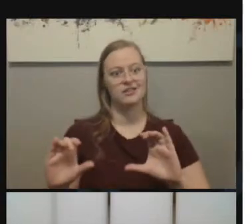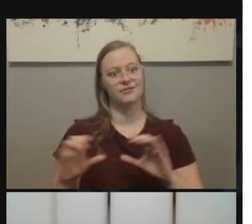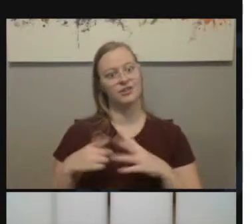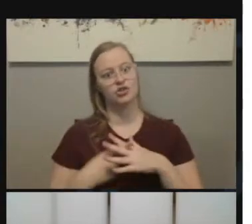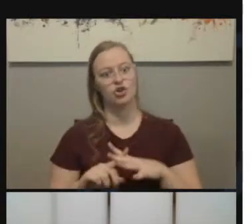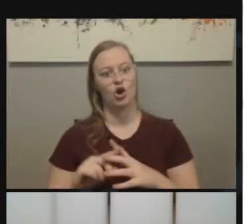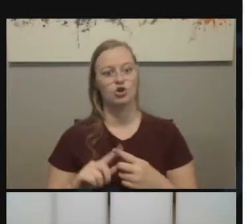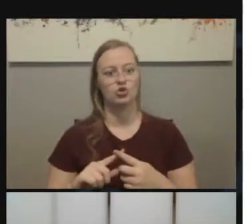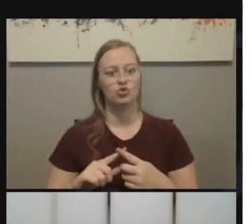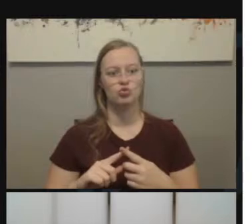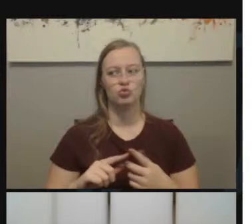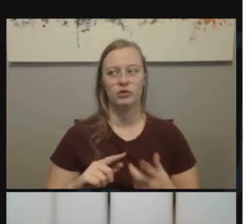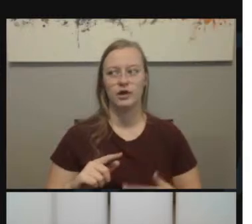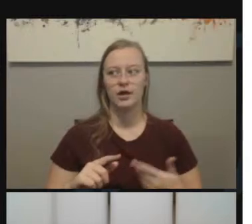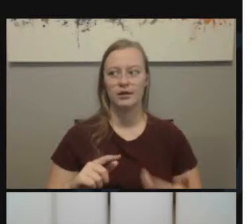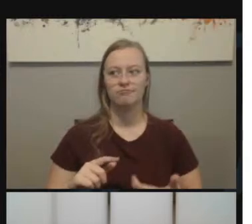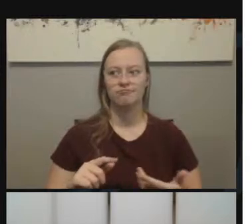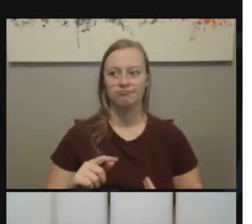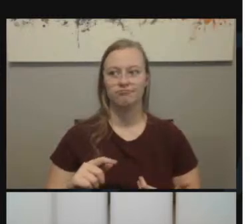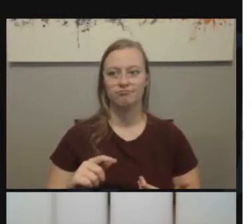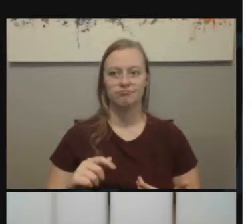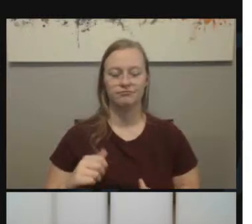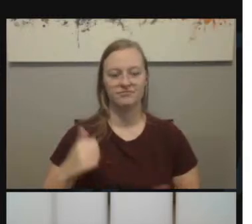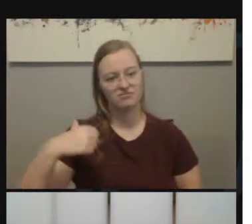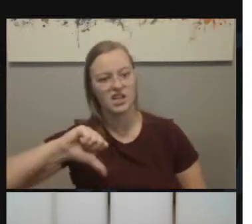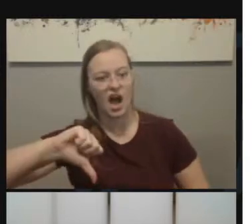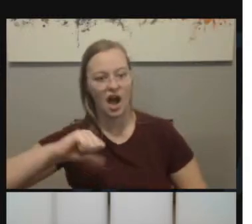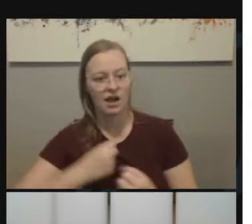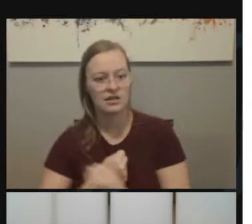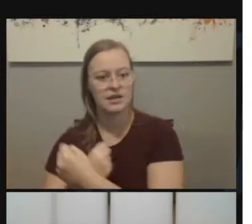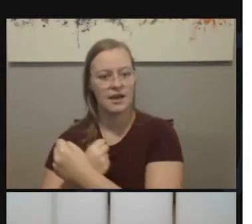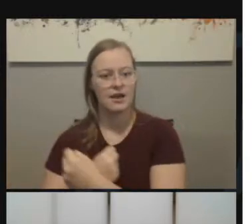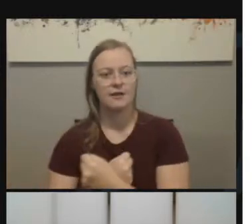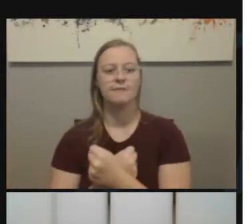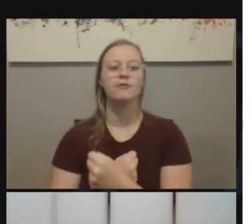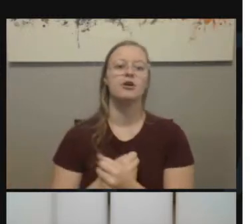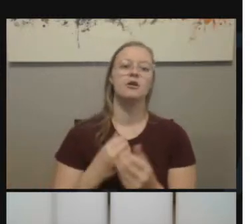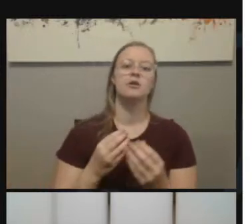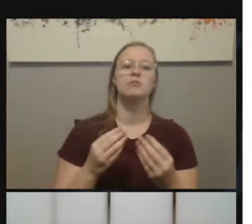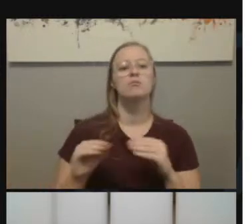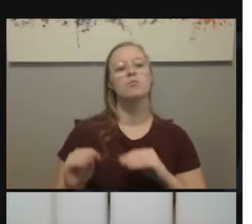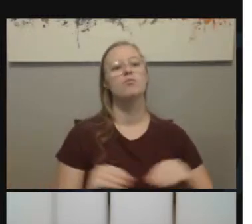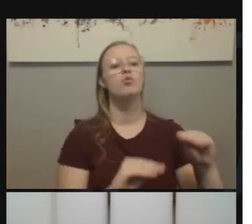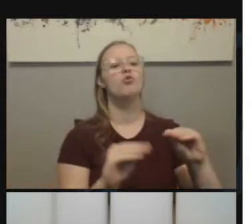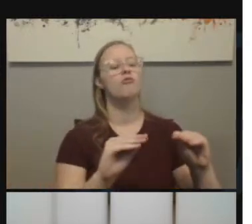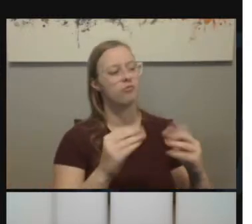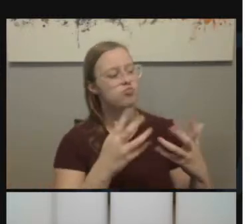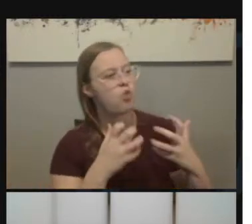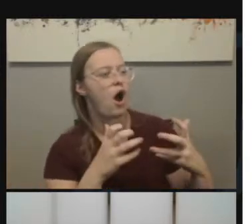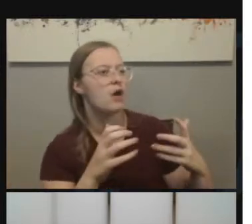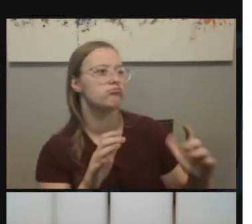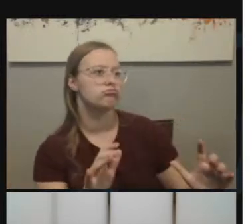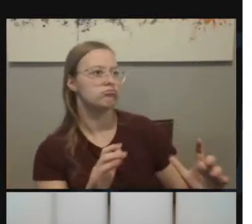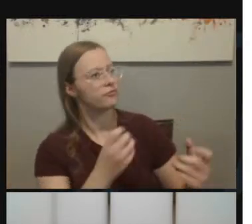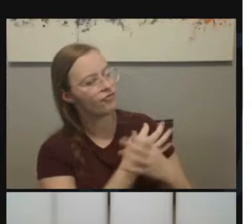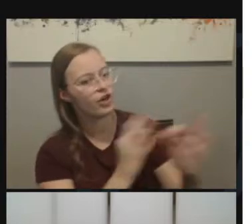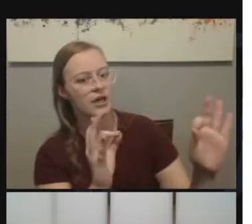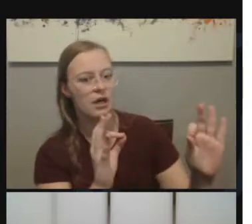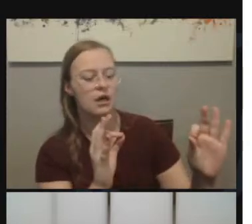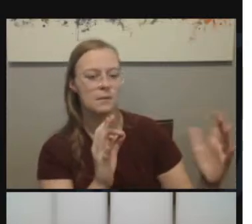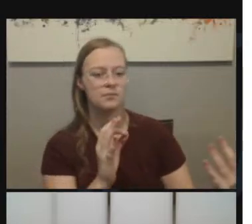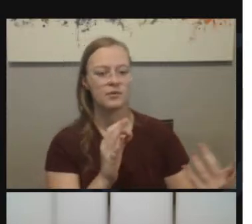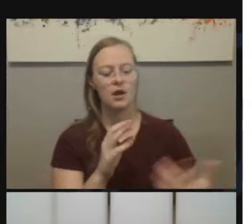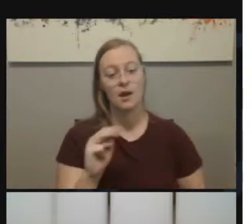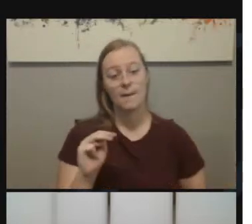to move toward gradual emancipation or abolition of slavery.